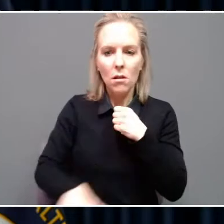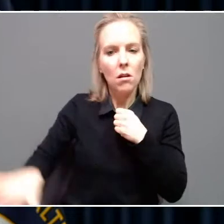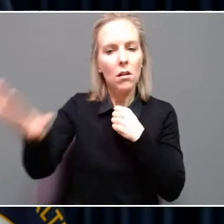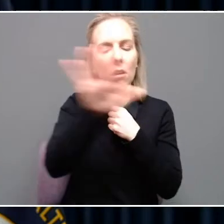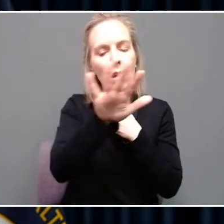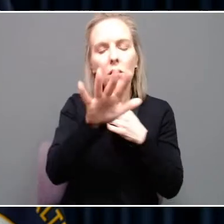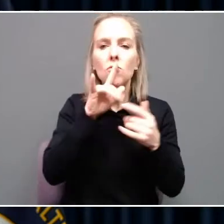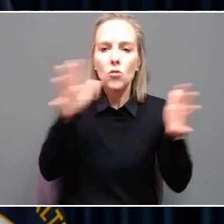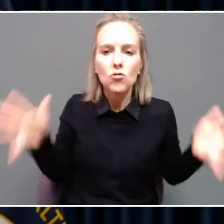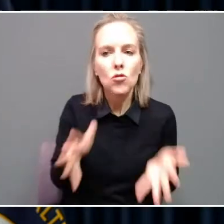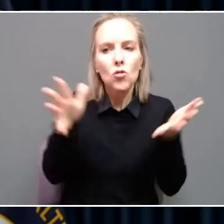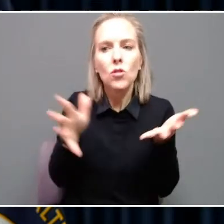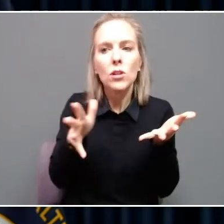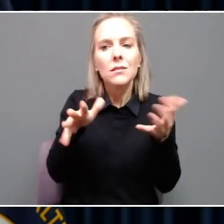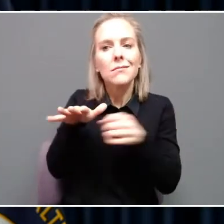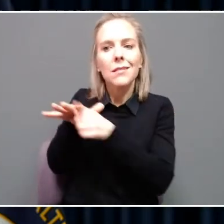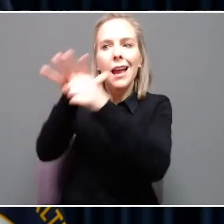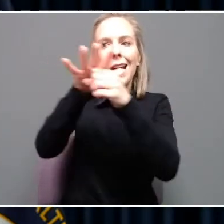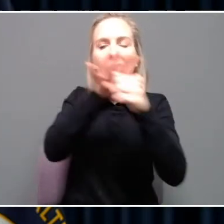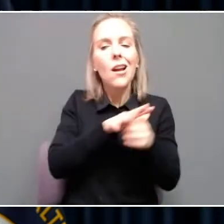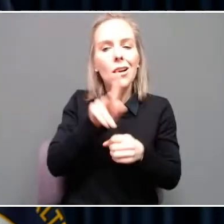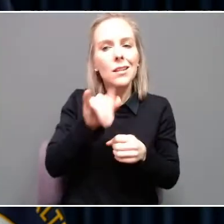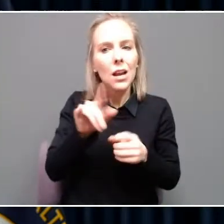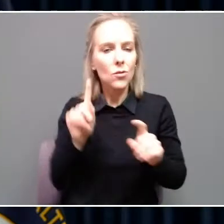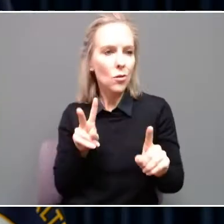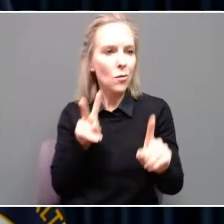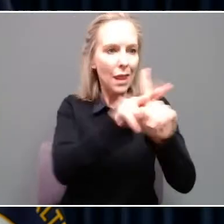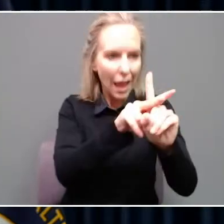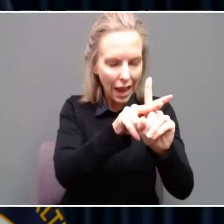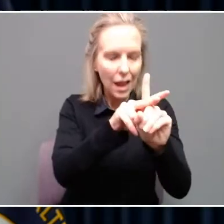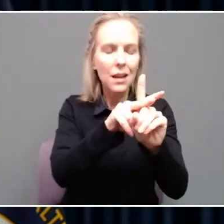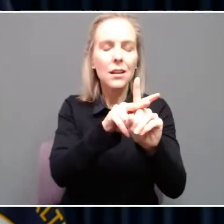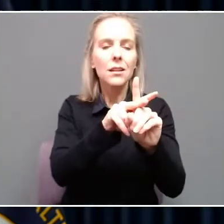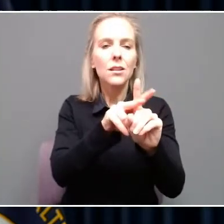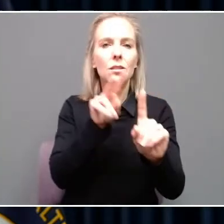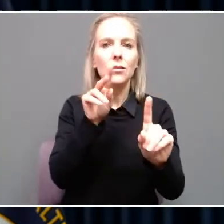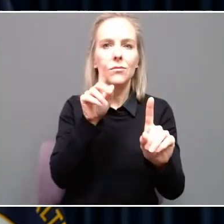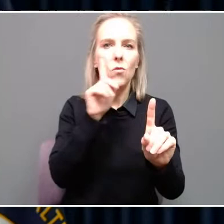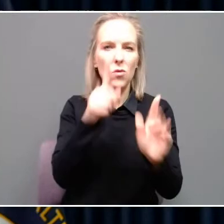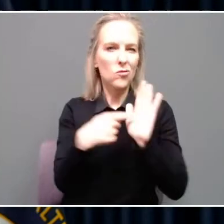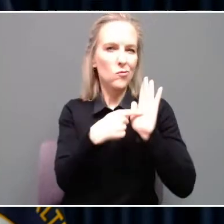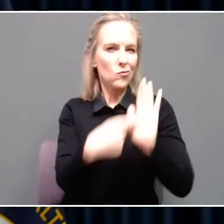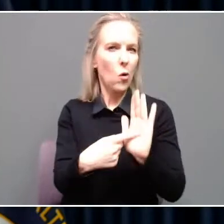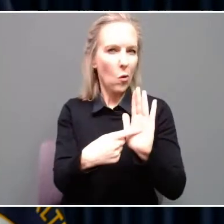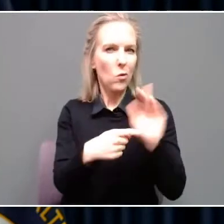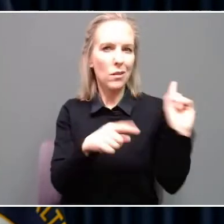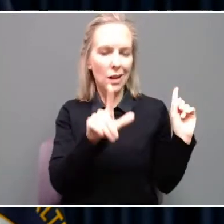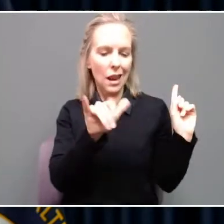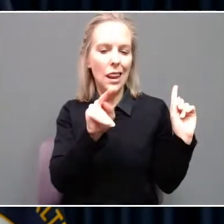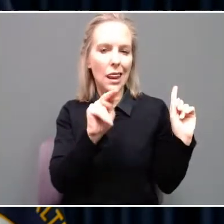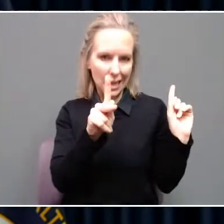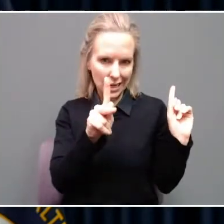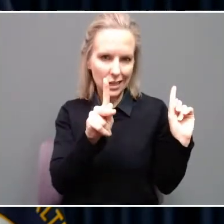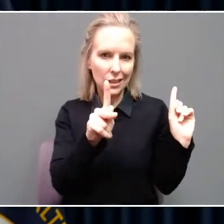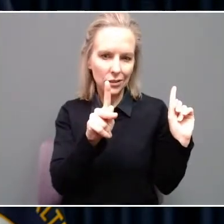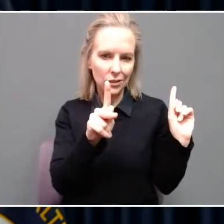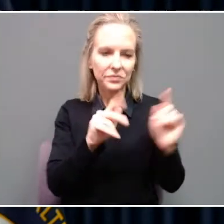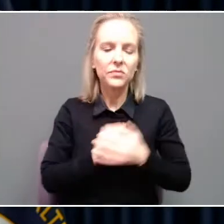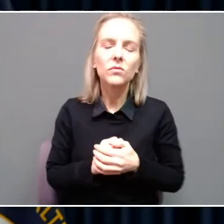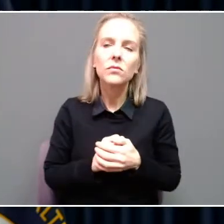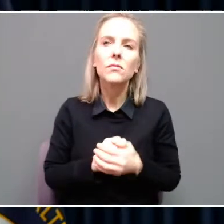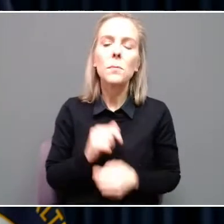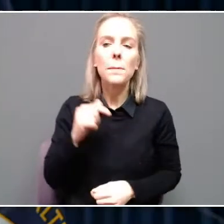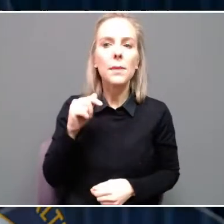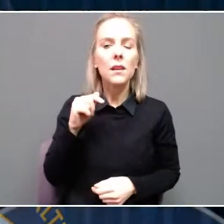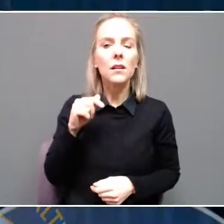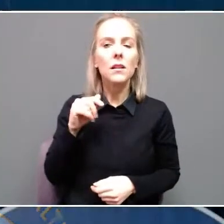apply by visiting the link on the screen right there. This administration has been committed and will remain